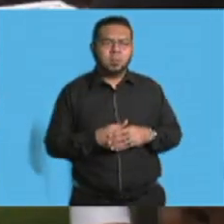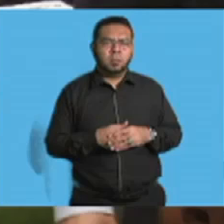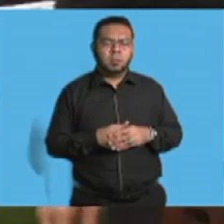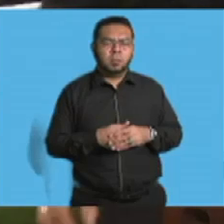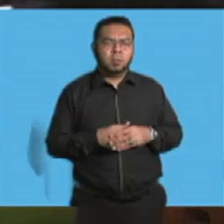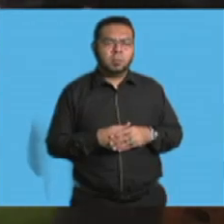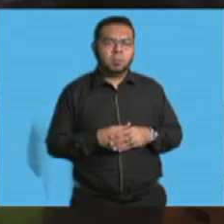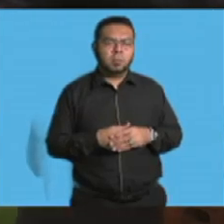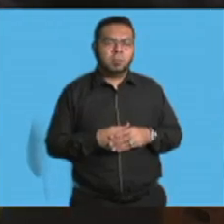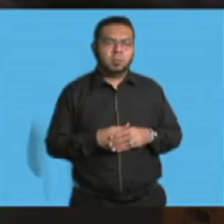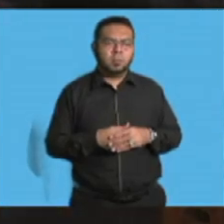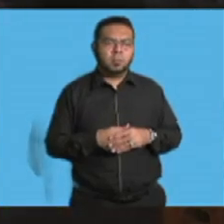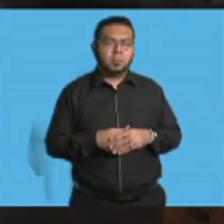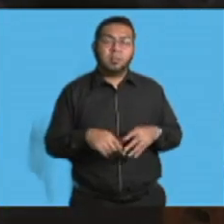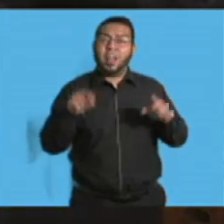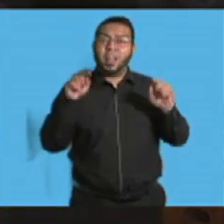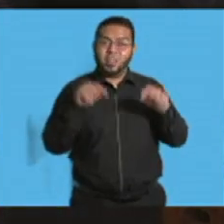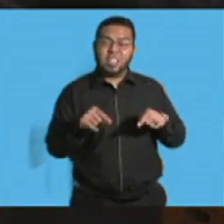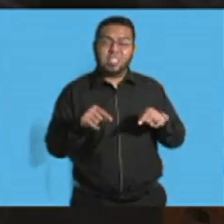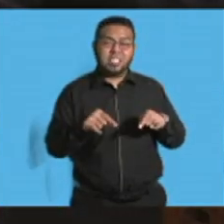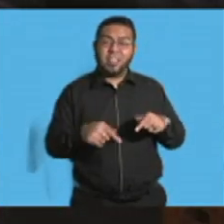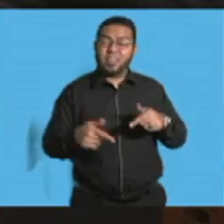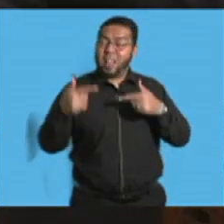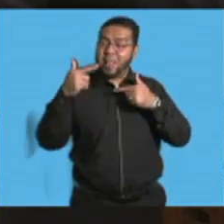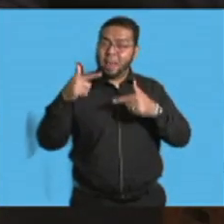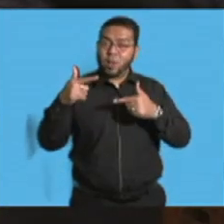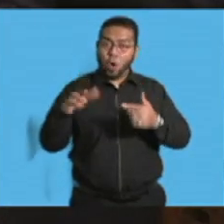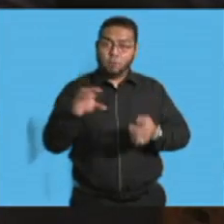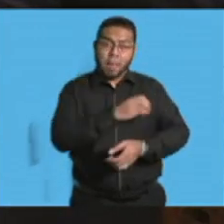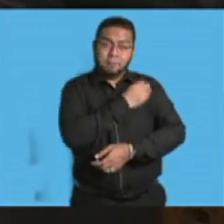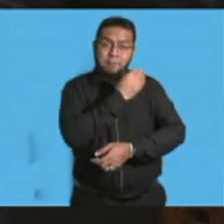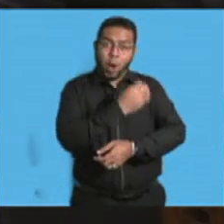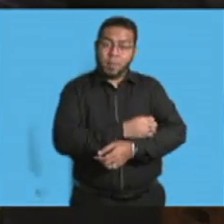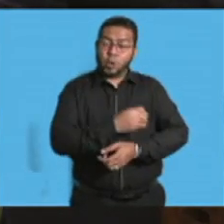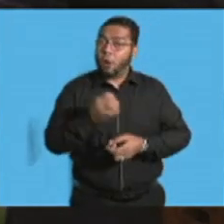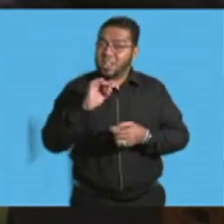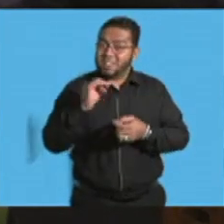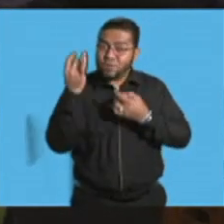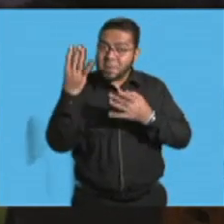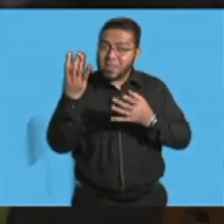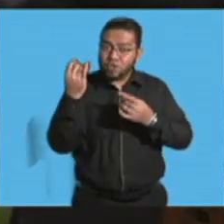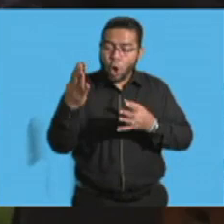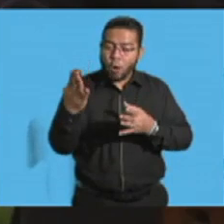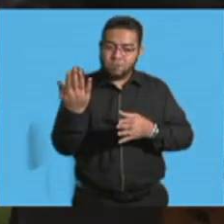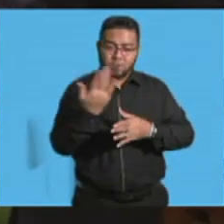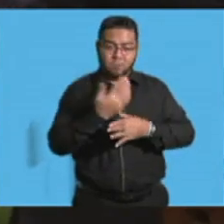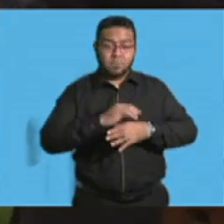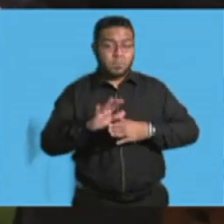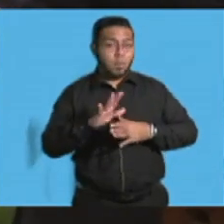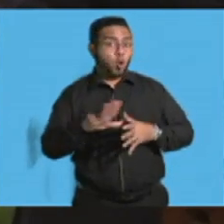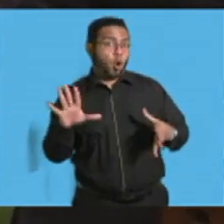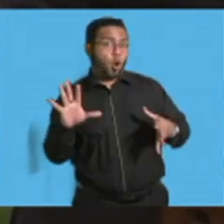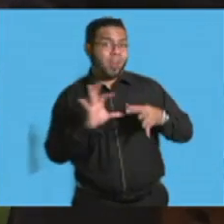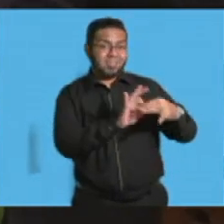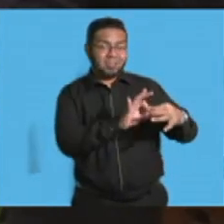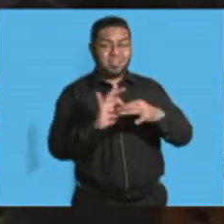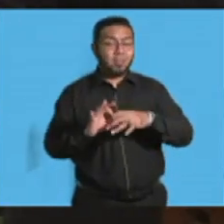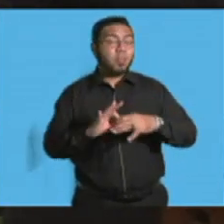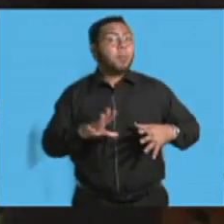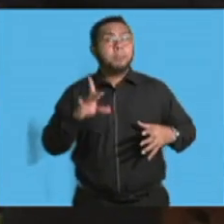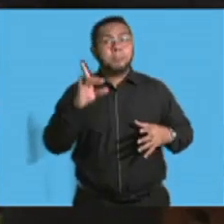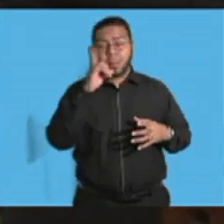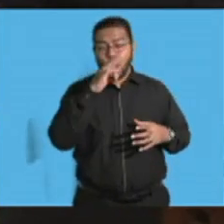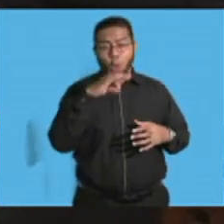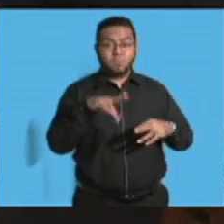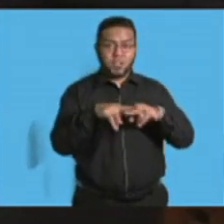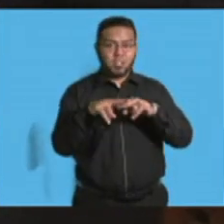Madam Speaker, this is the level of empowerment, not just of information, but entertainment and connectivity to the rest of Fiji that